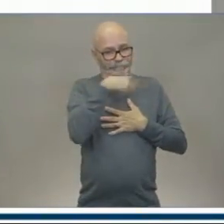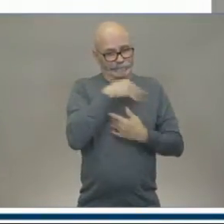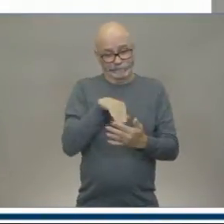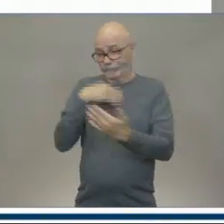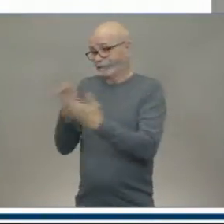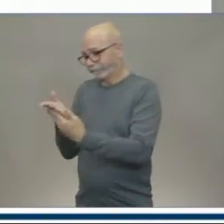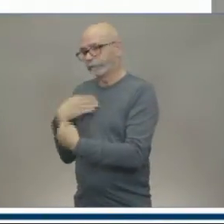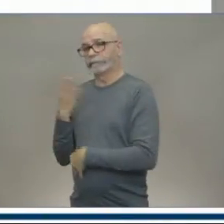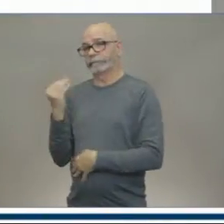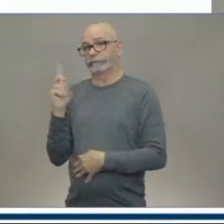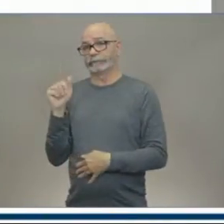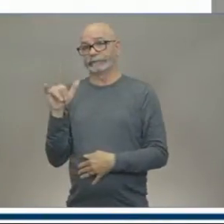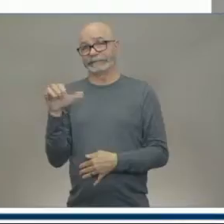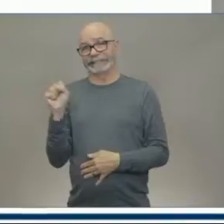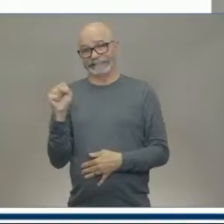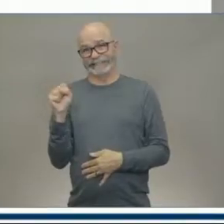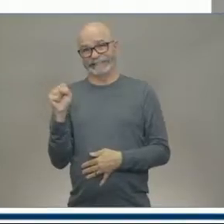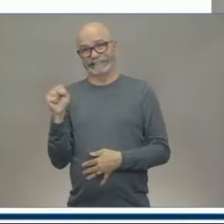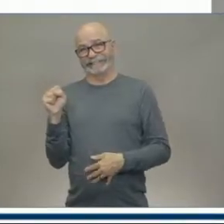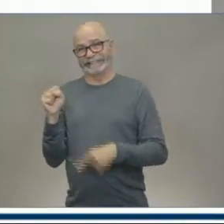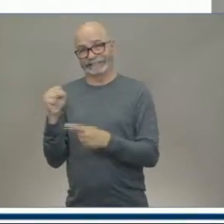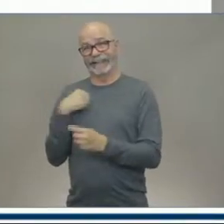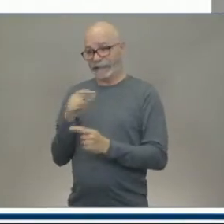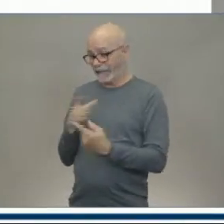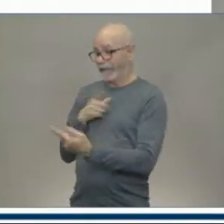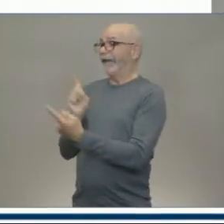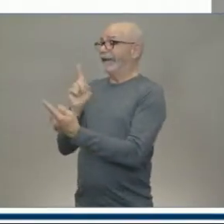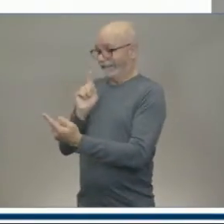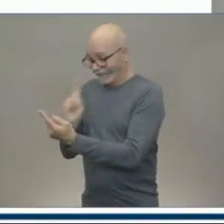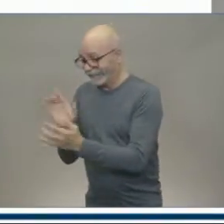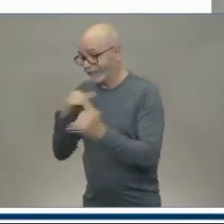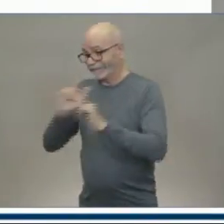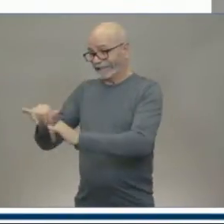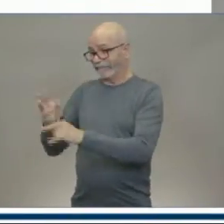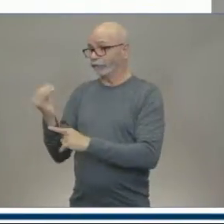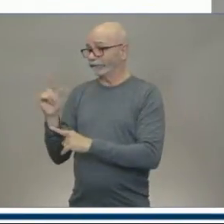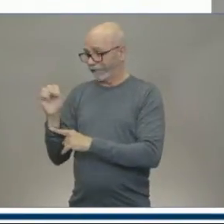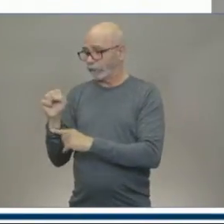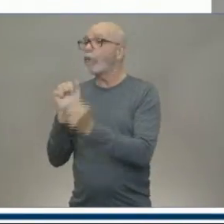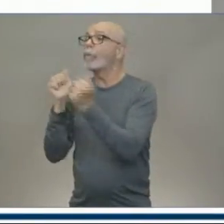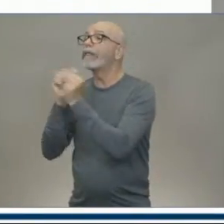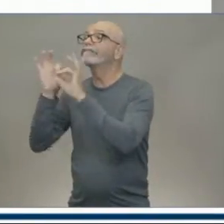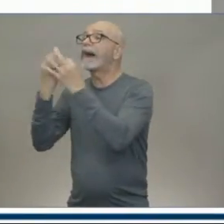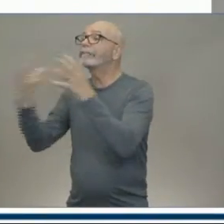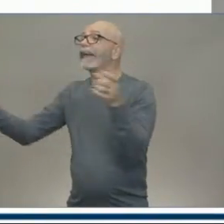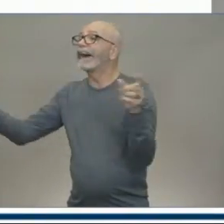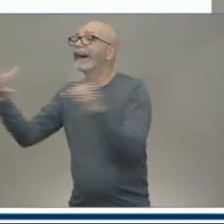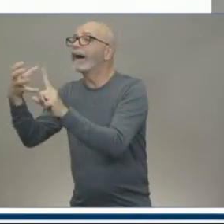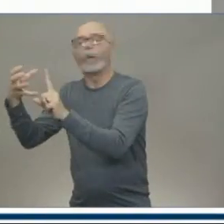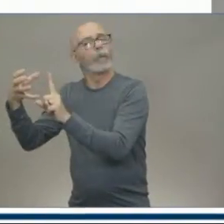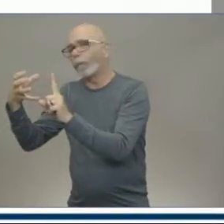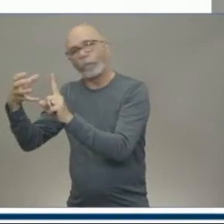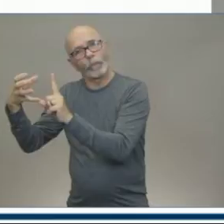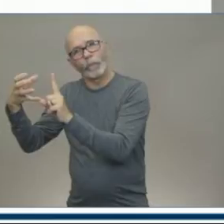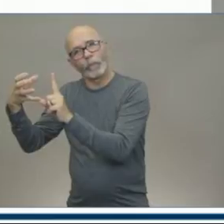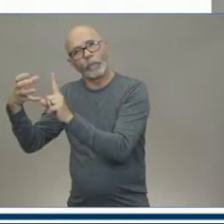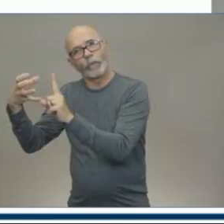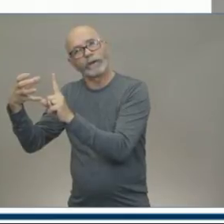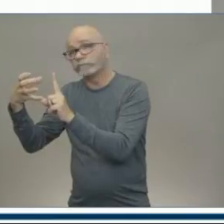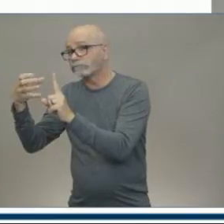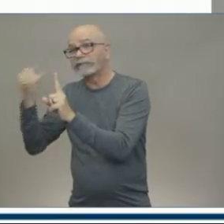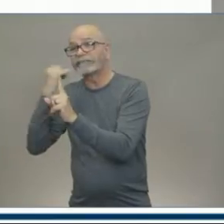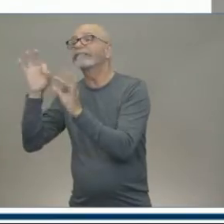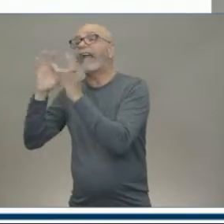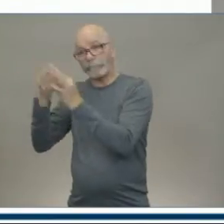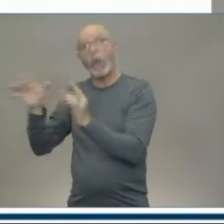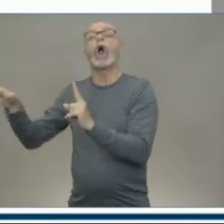anybody else in the house. If all those protocols can be followed, then the household members will not have to